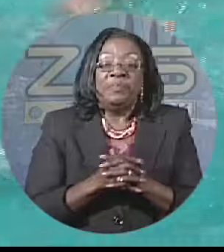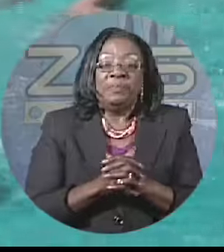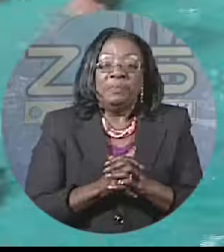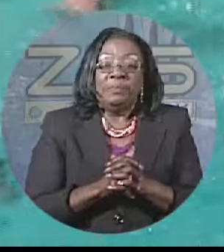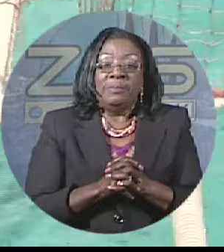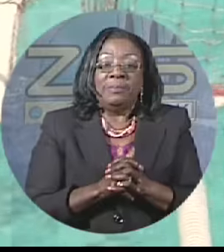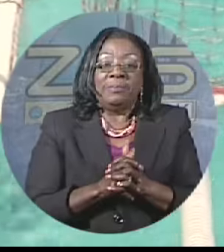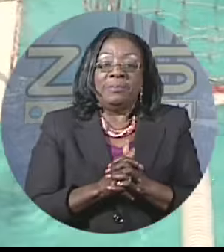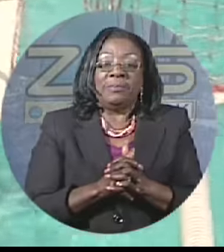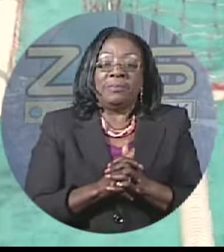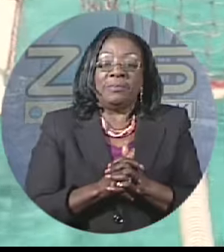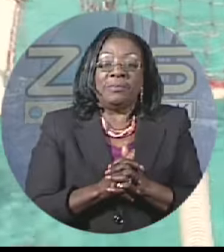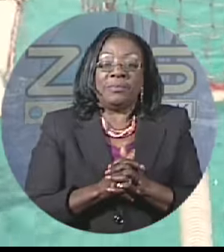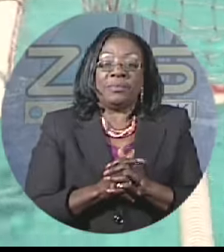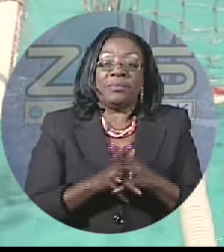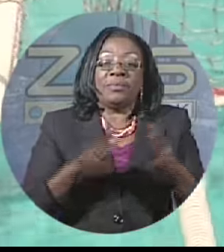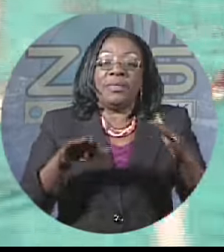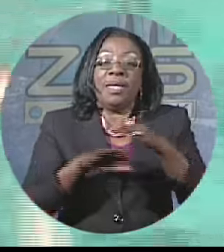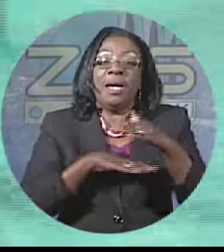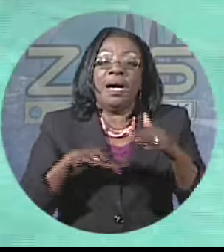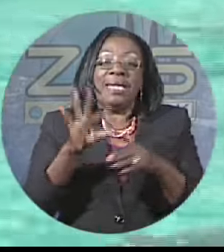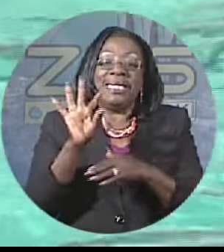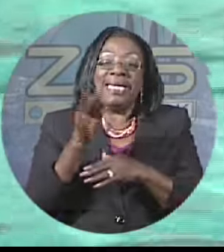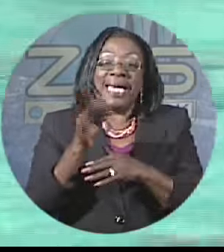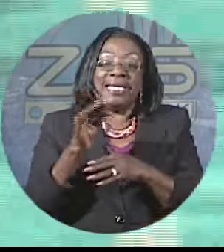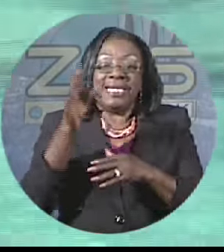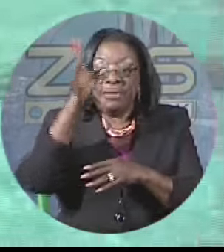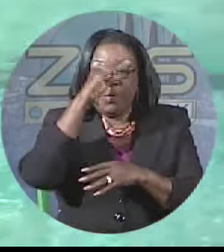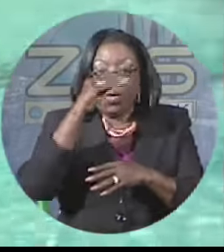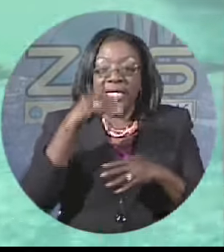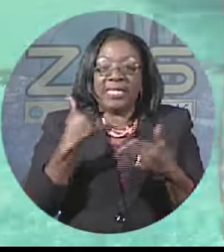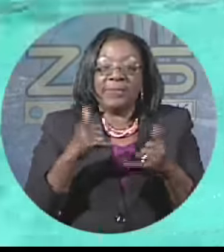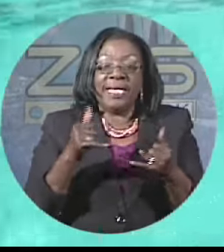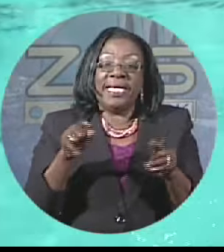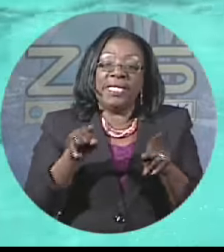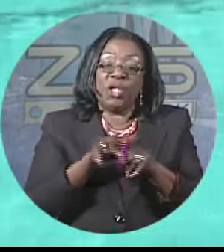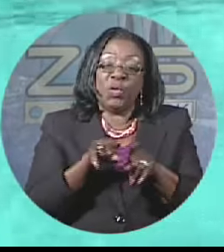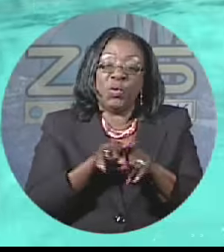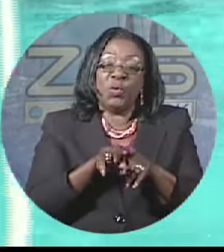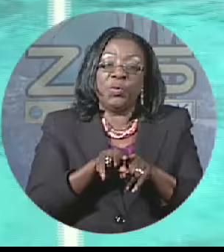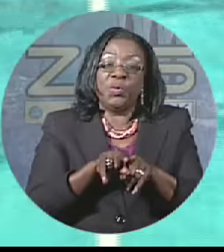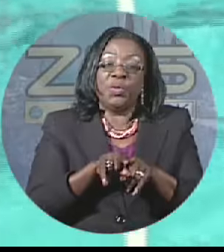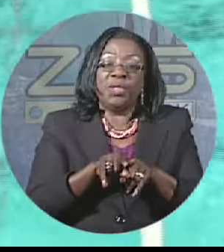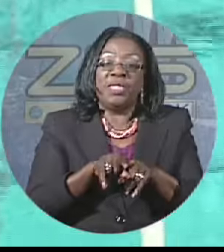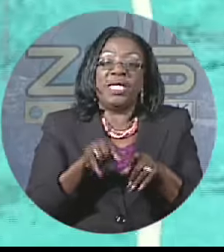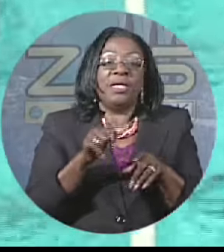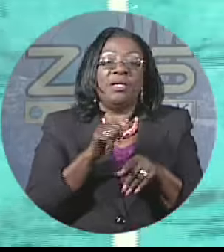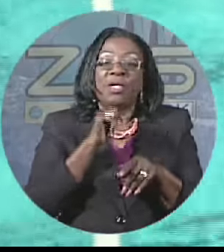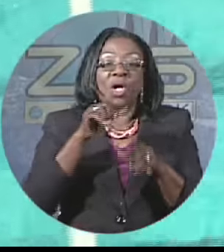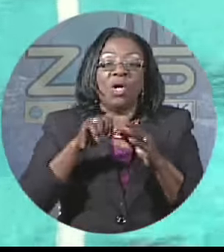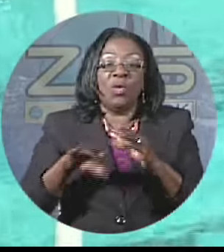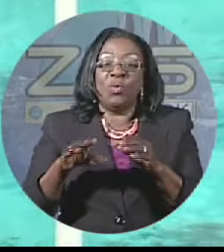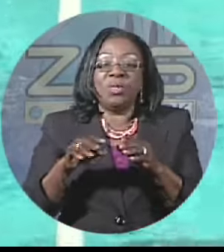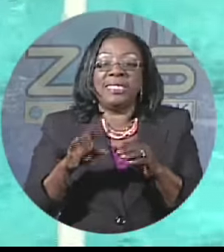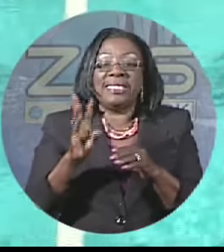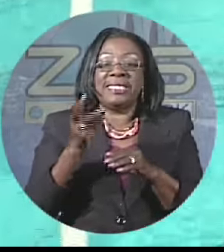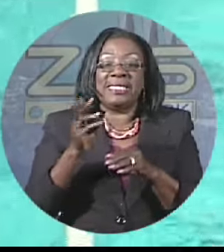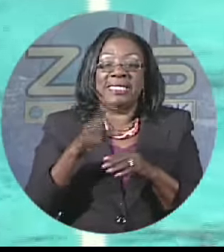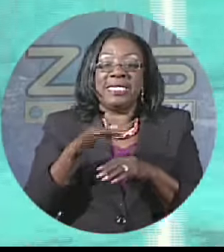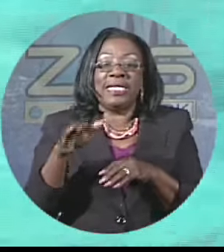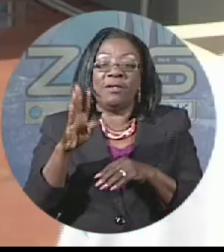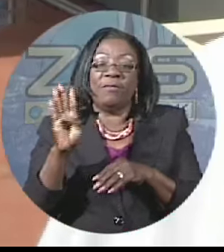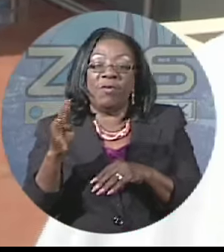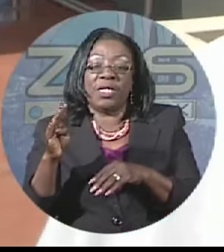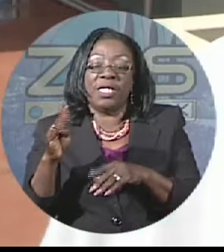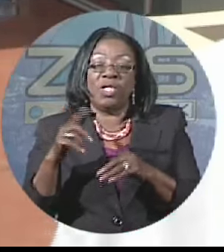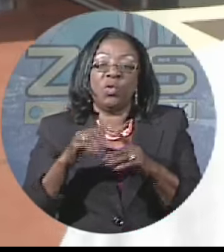I'm Charles Fisher. Our under-19s in the pool today as well. They weren't as fortunate, going down 16-14 to